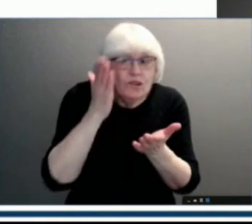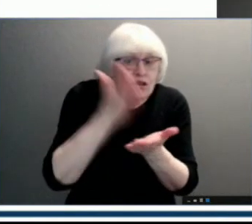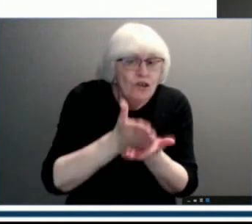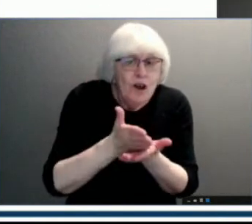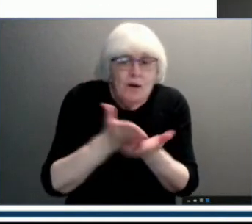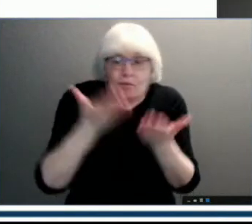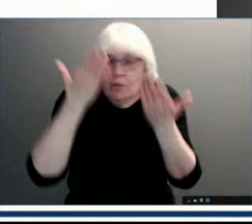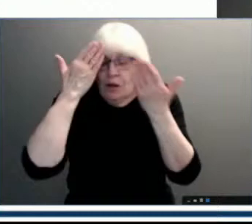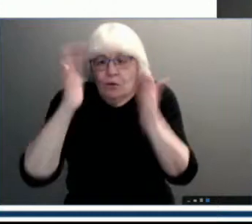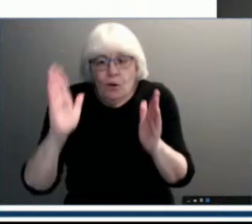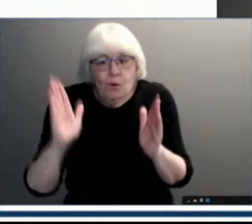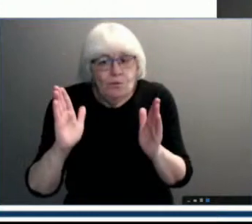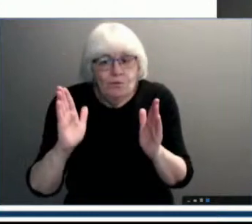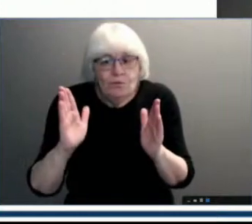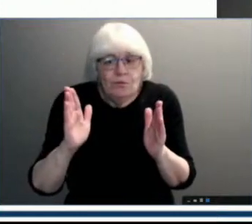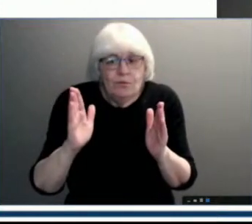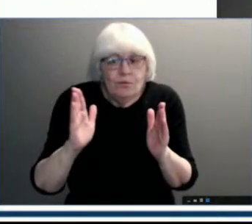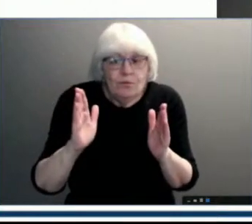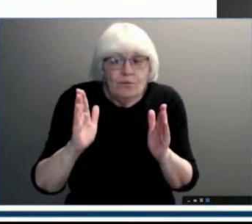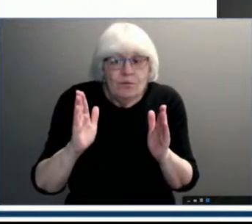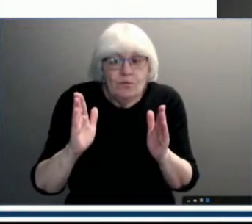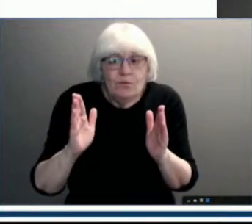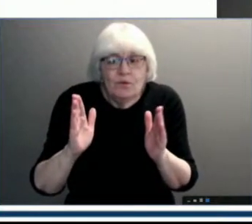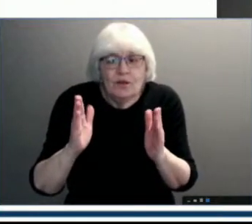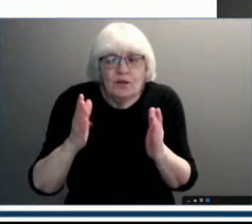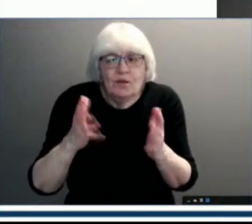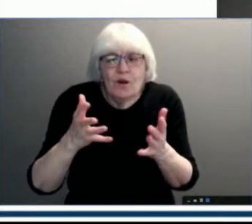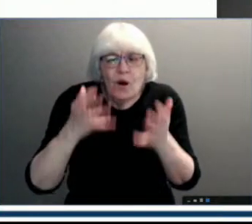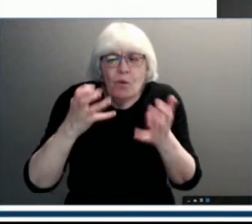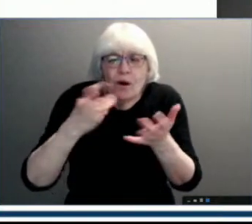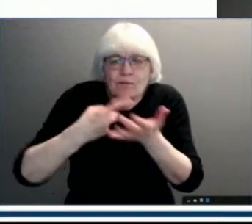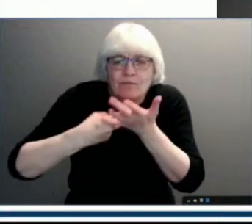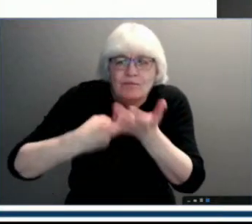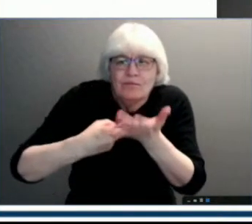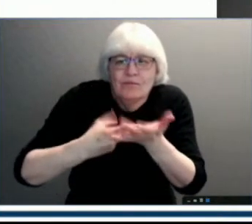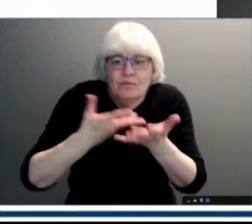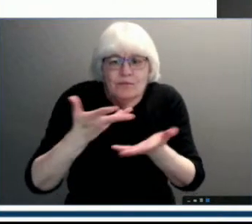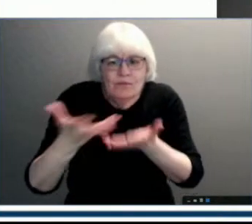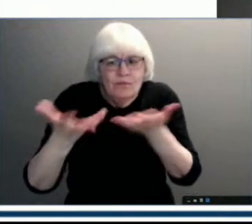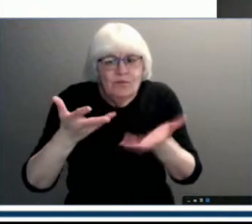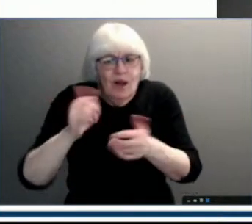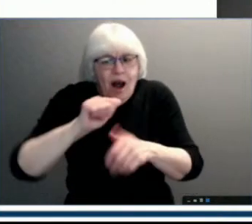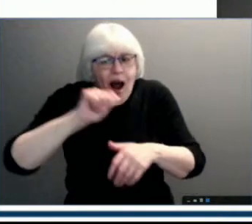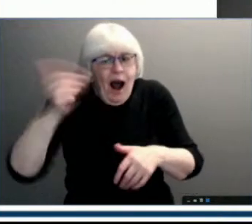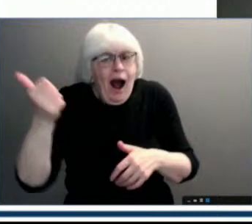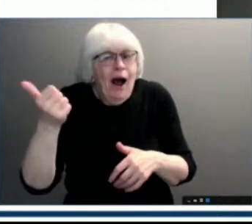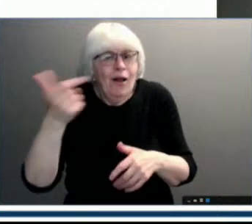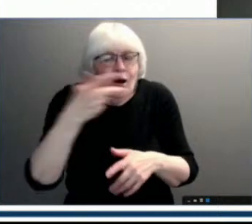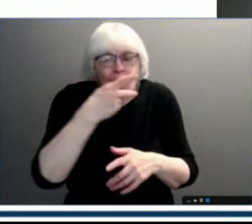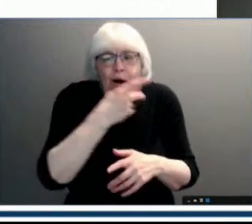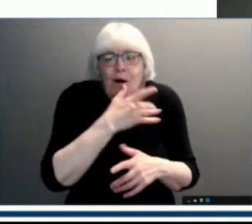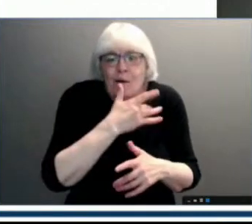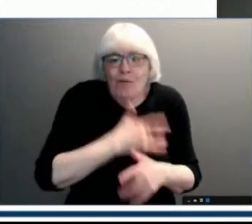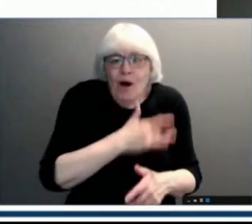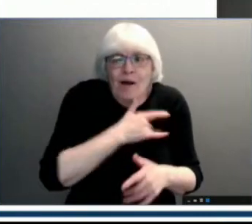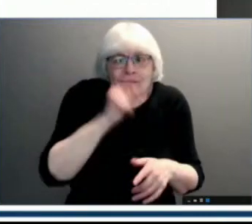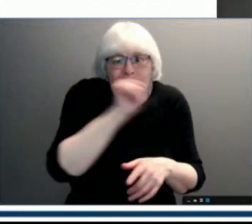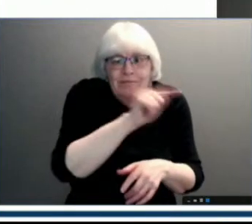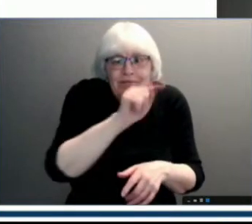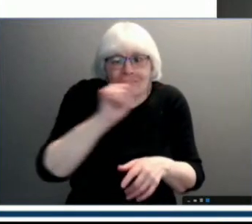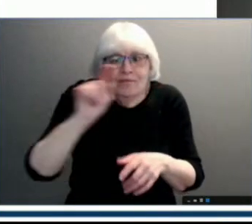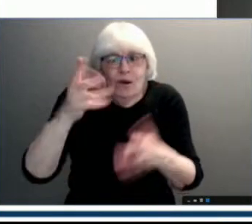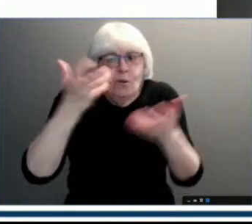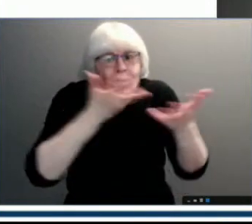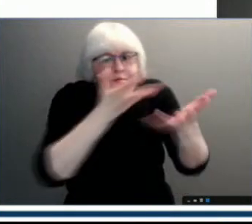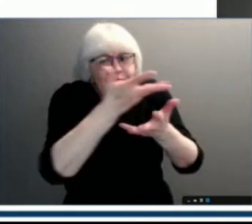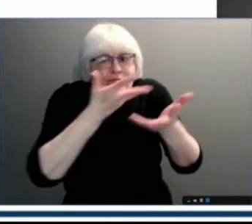like to do it in coordination with other provinces as well. So we're having some. I'm gonna, as I said, we're talking